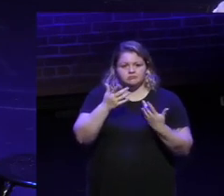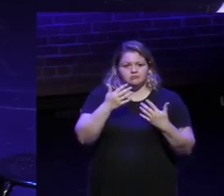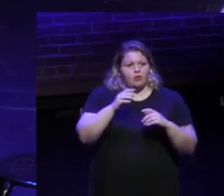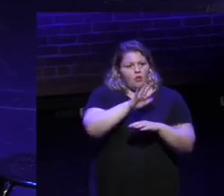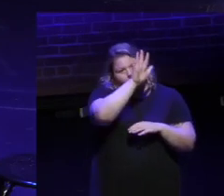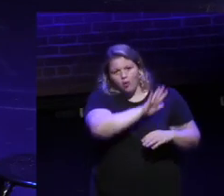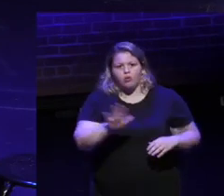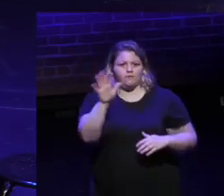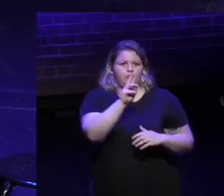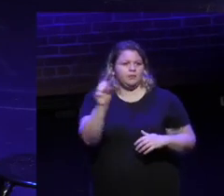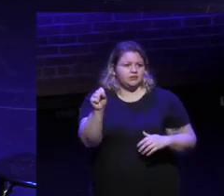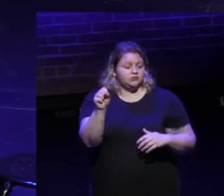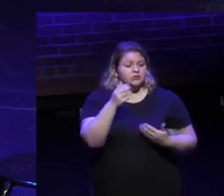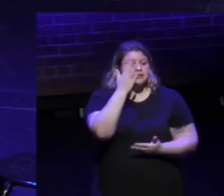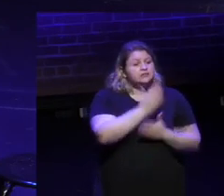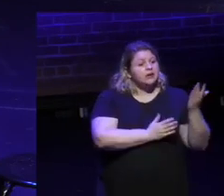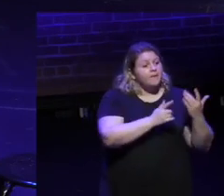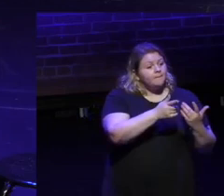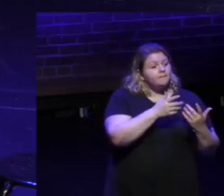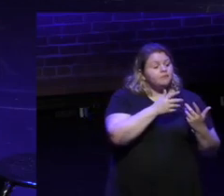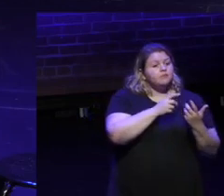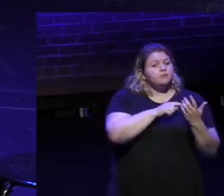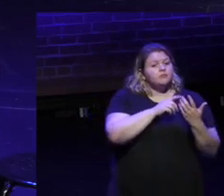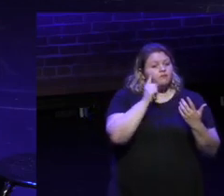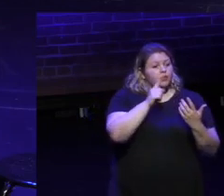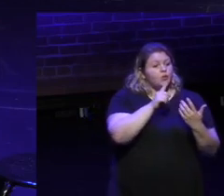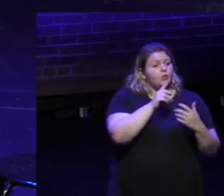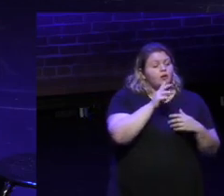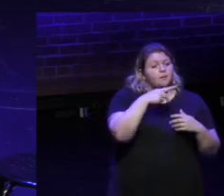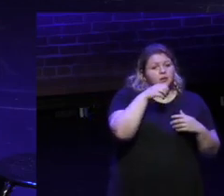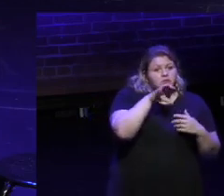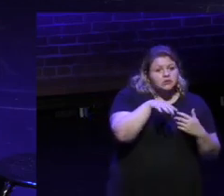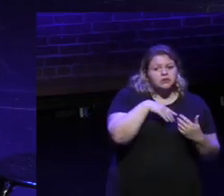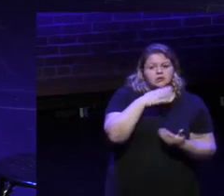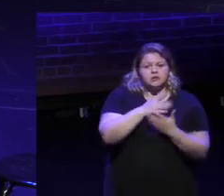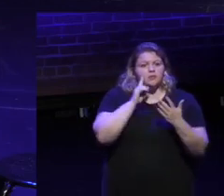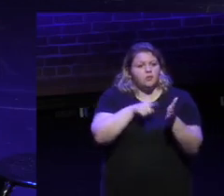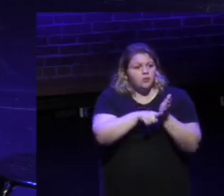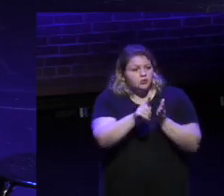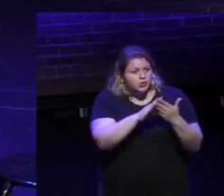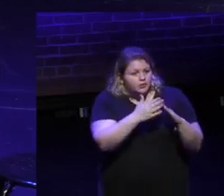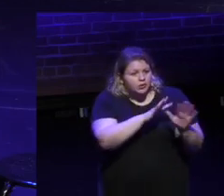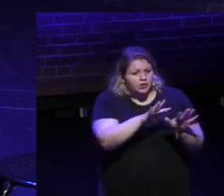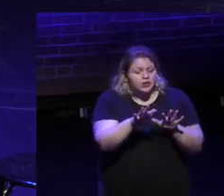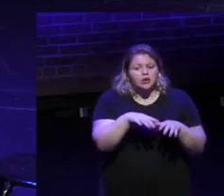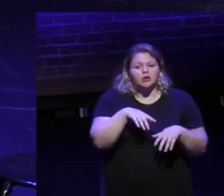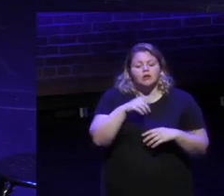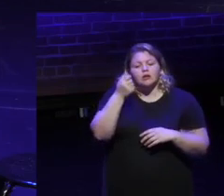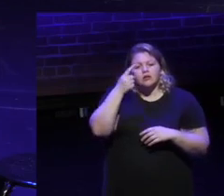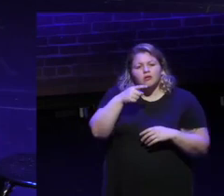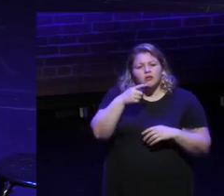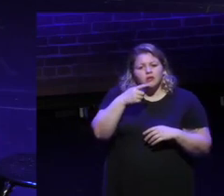that serve audiences of color and audiences and participants of marginalized identities. But those organizations can't access